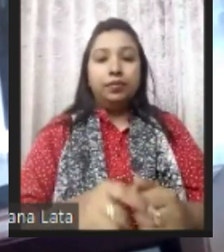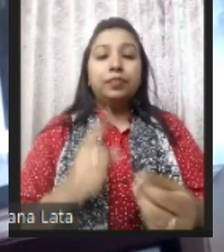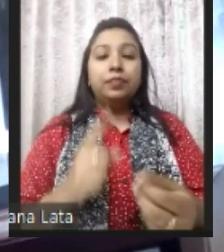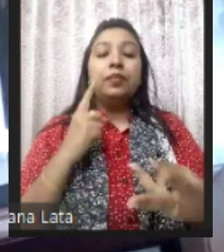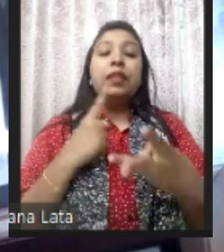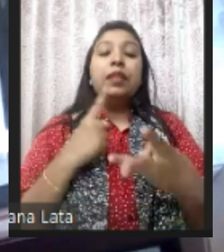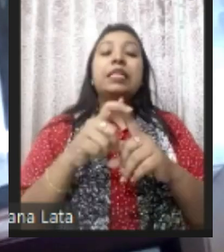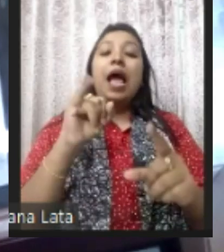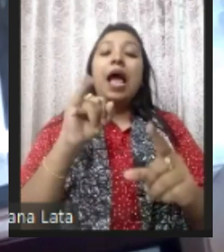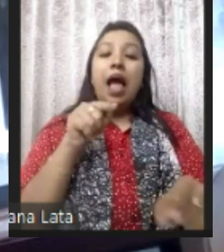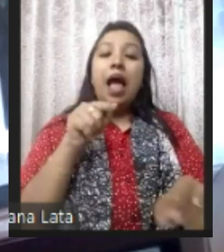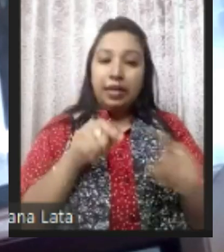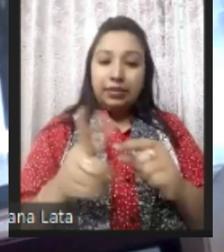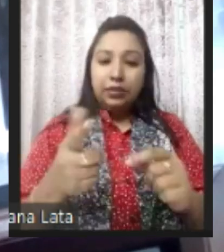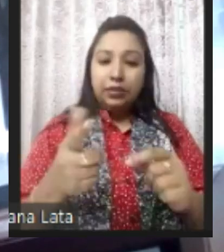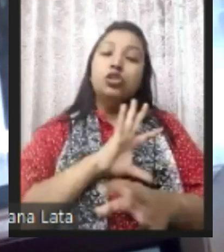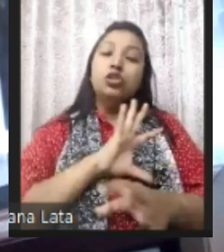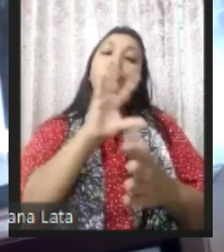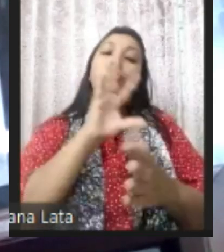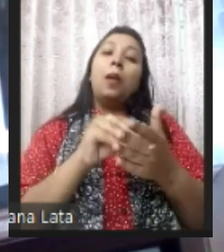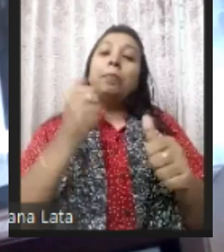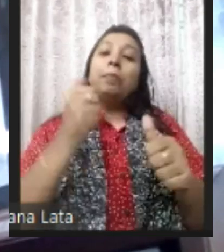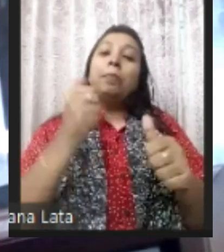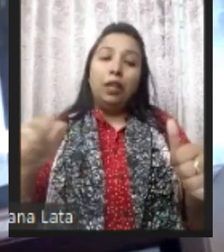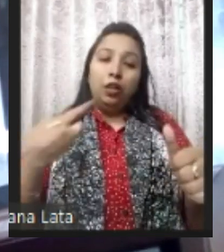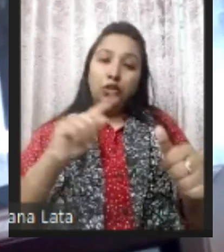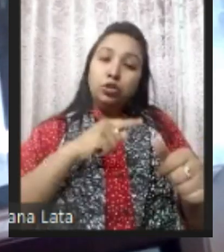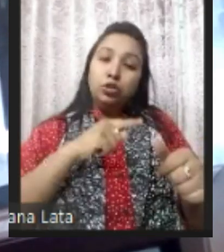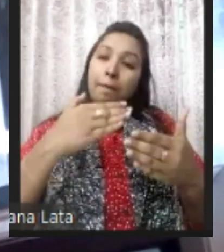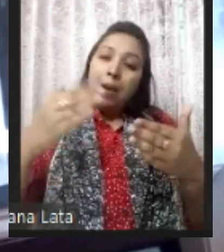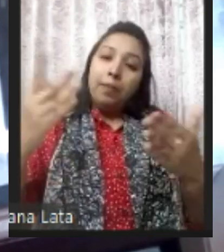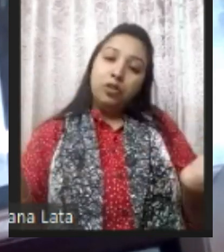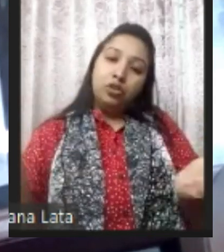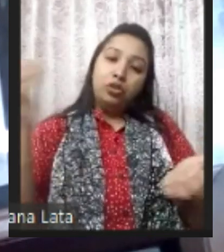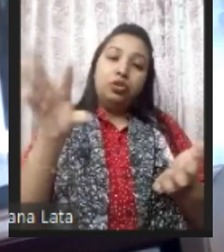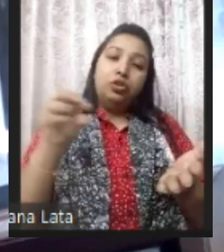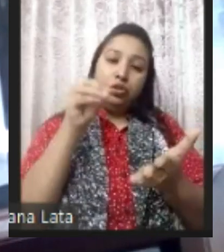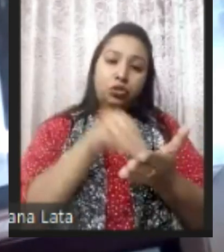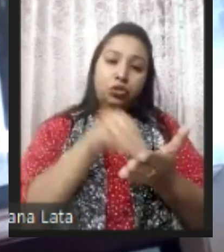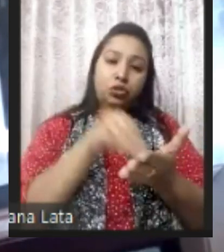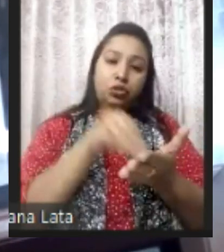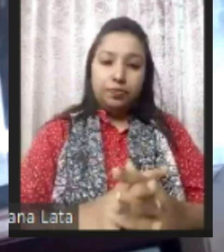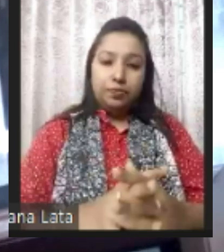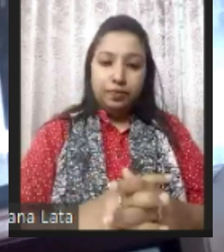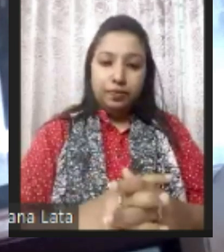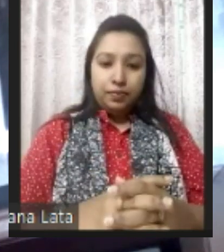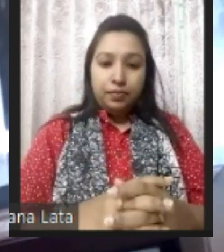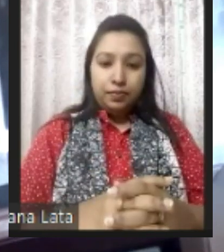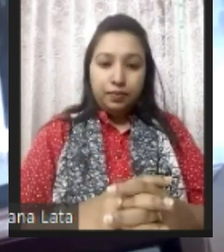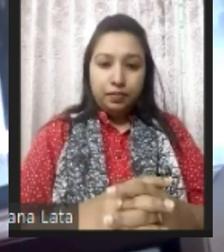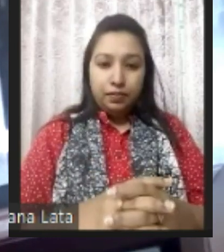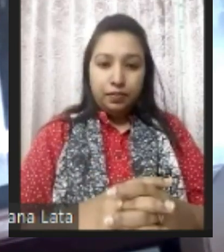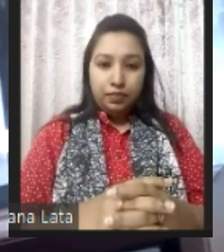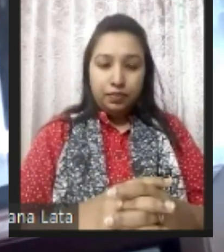services. It's challenging, there are different aspects, but we need to try our best. And it's just, again, amazing to see that under the visions of Digital Bangladesh and